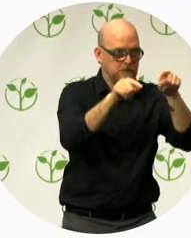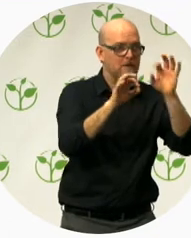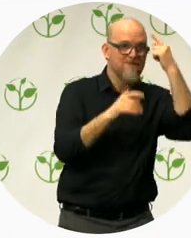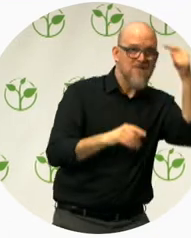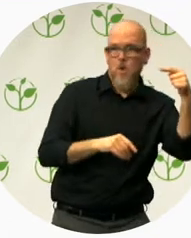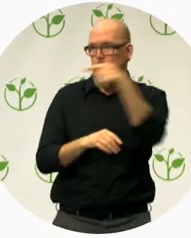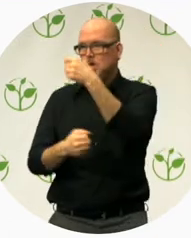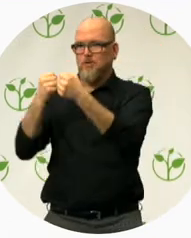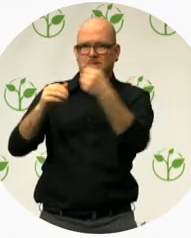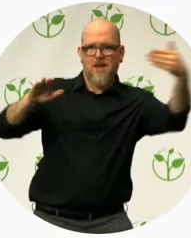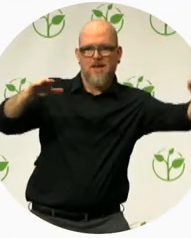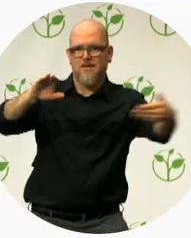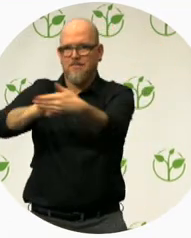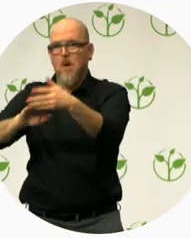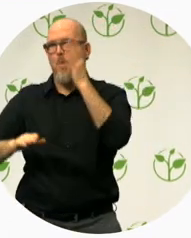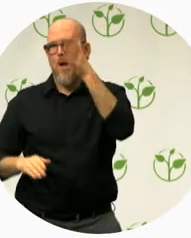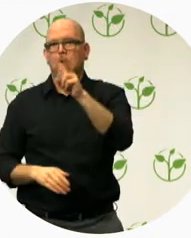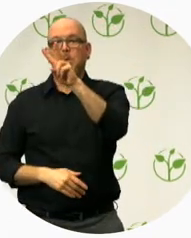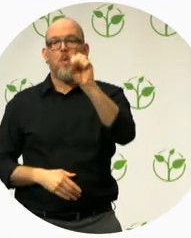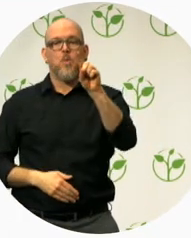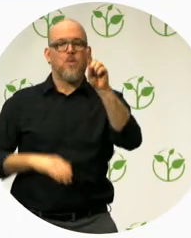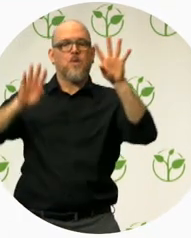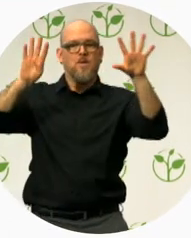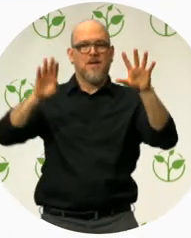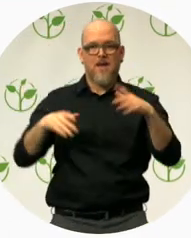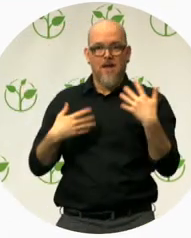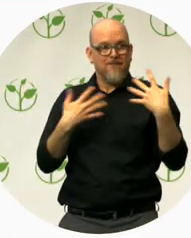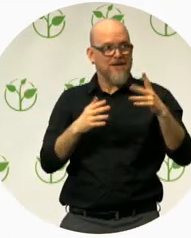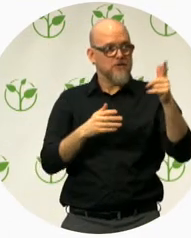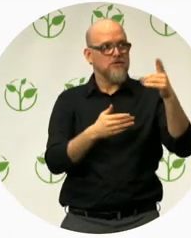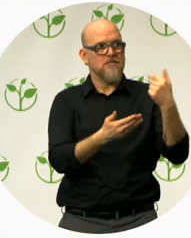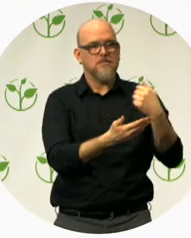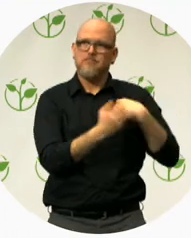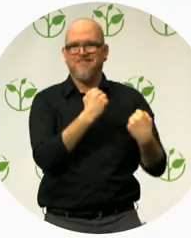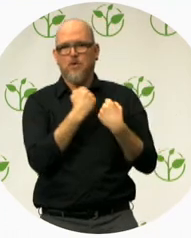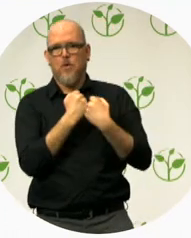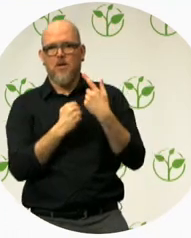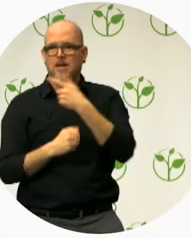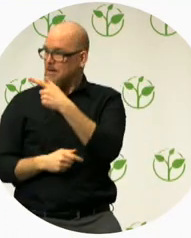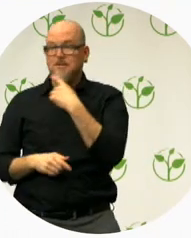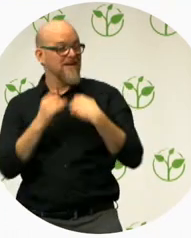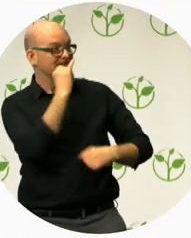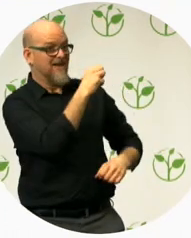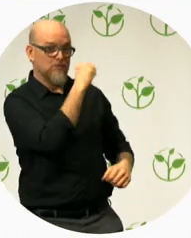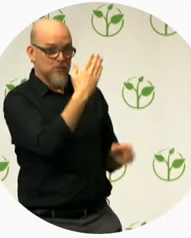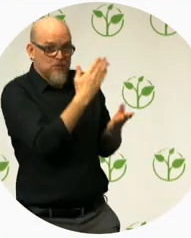that at all, because that's pretty impressive. Yeah. Things are changing so fast. So this image